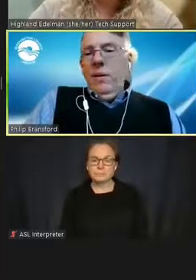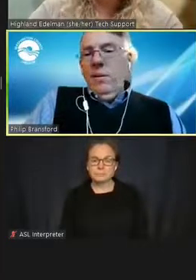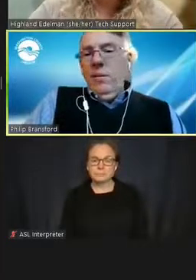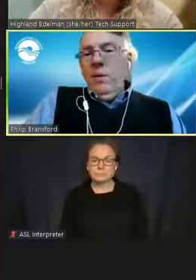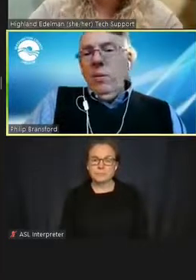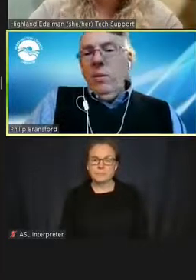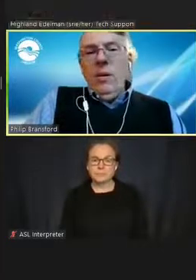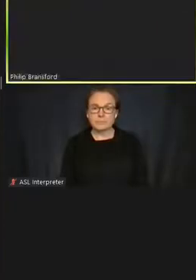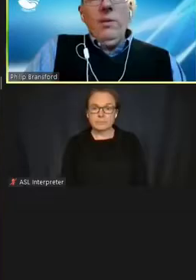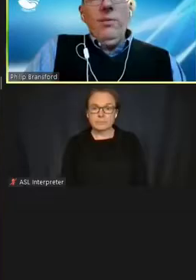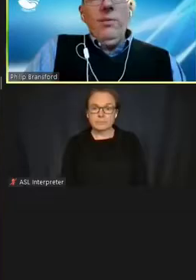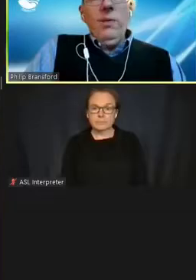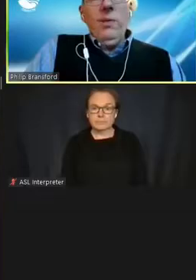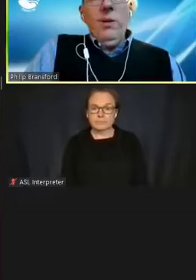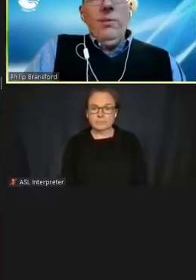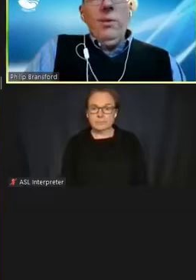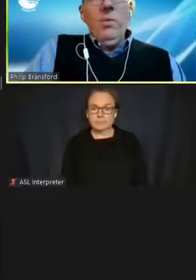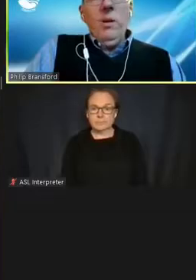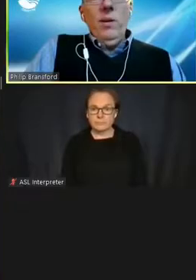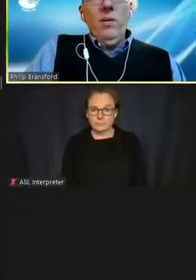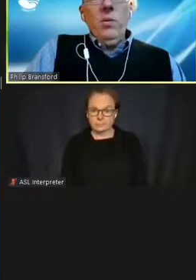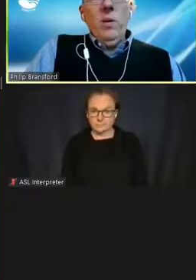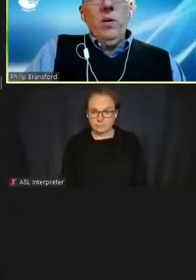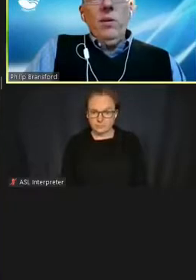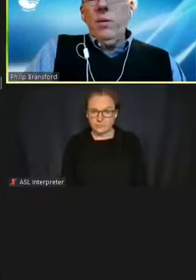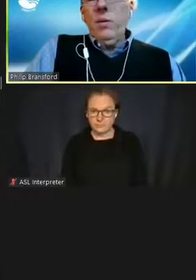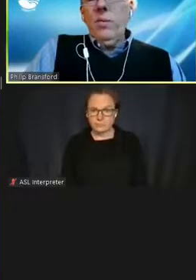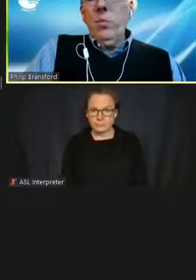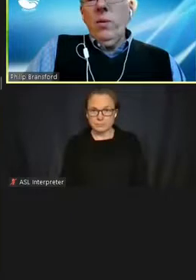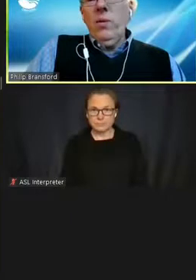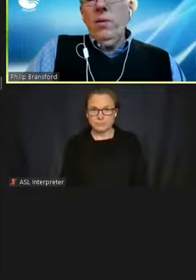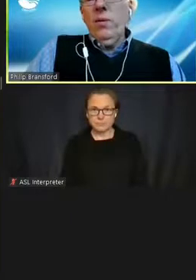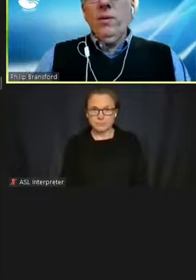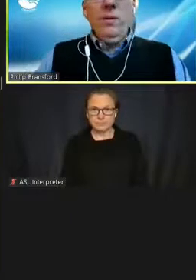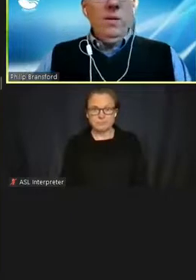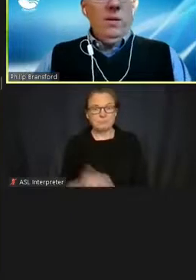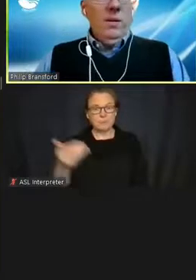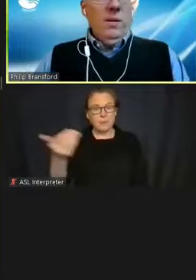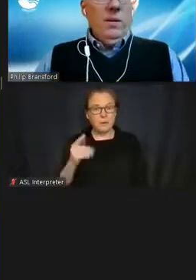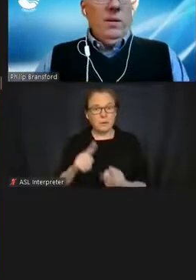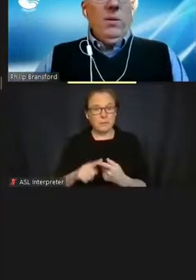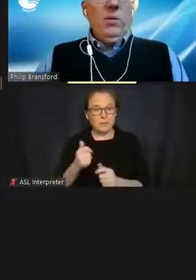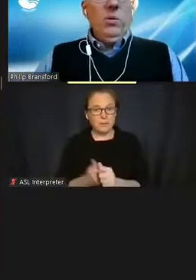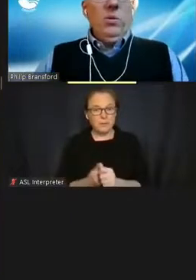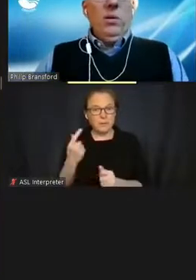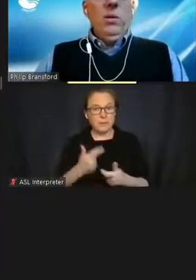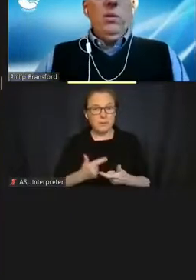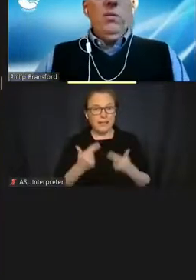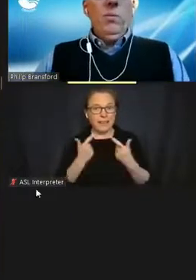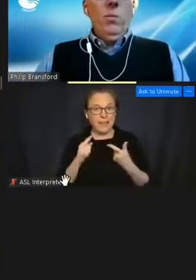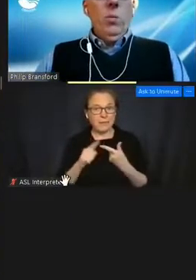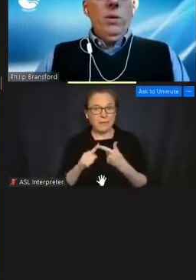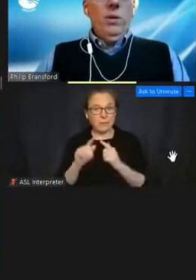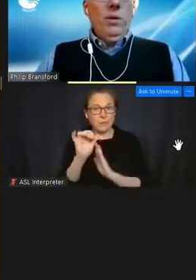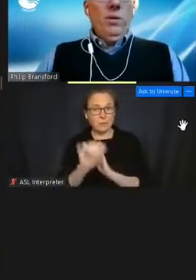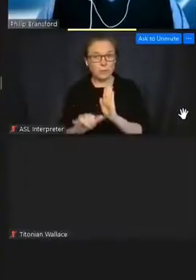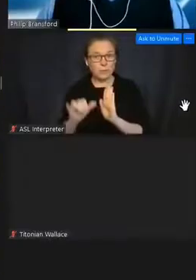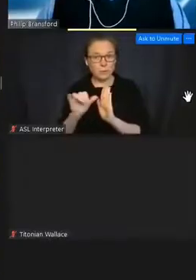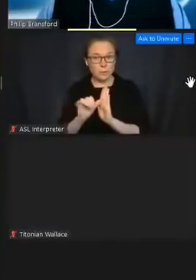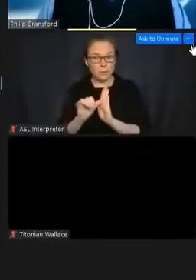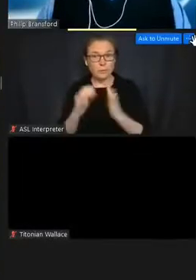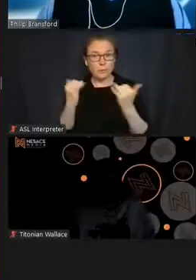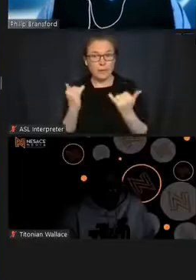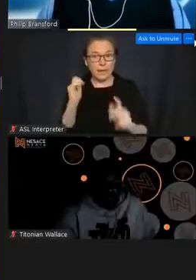And I see we're live to our YouTube audience as well. Welcome, everyone. We are just going to give a moment